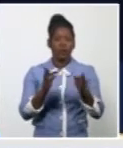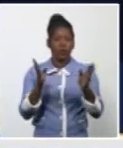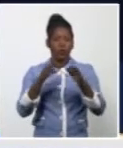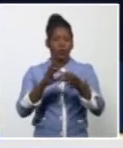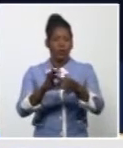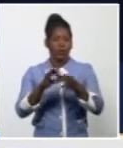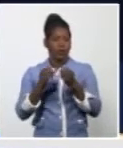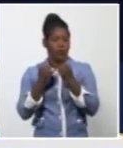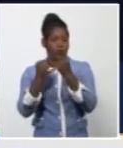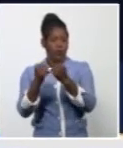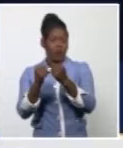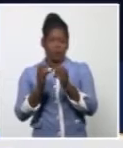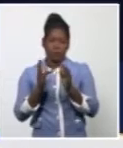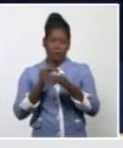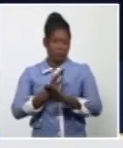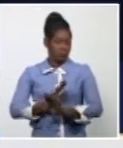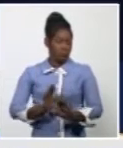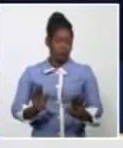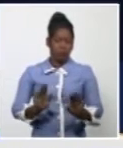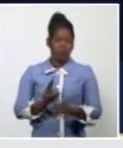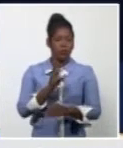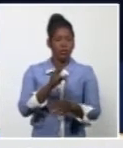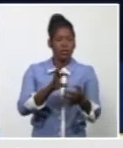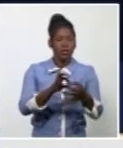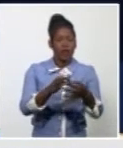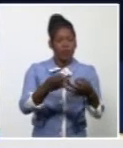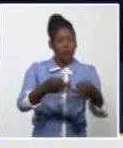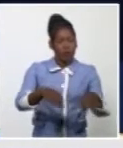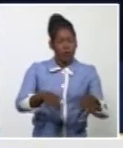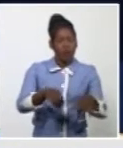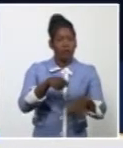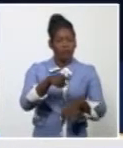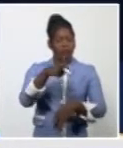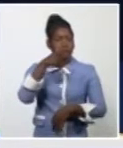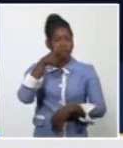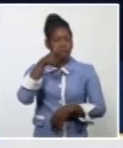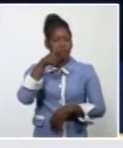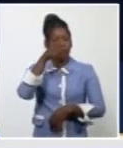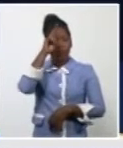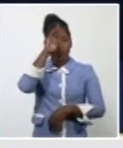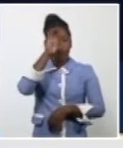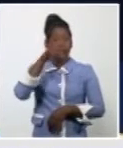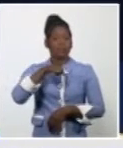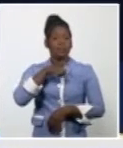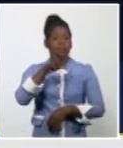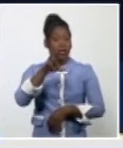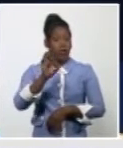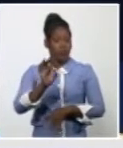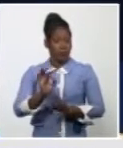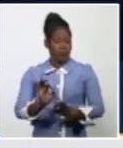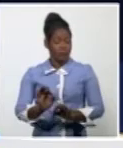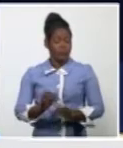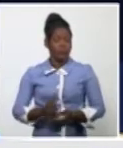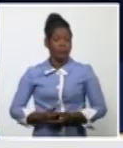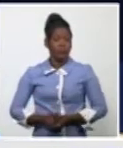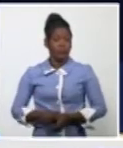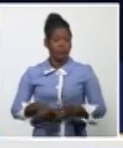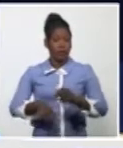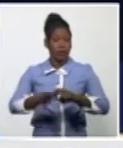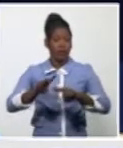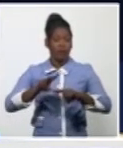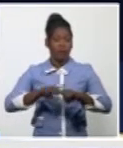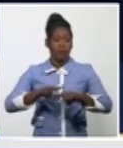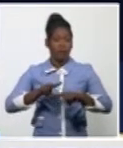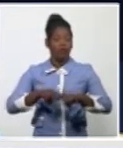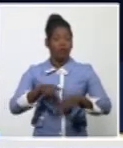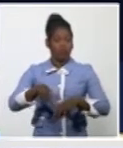serious condition. No patients are in critical condition. These 3 patients in serious condition are admitted in the Salvador